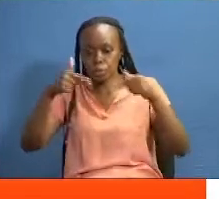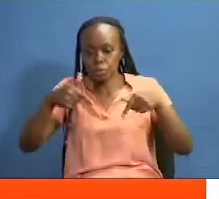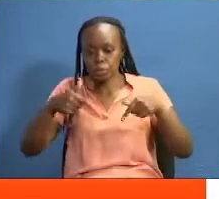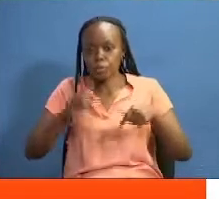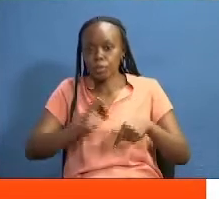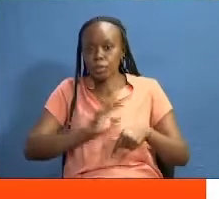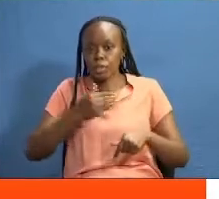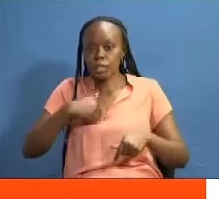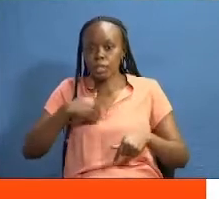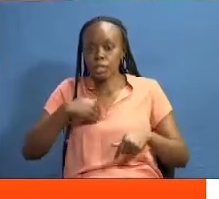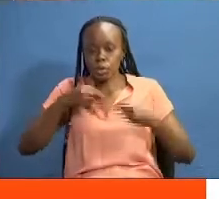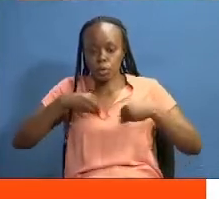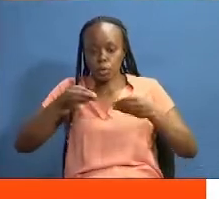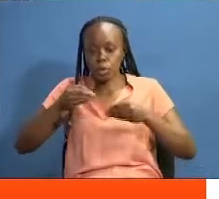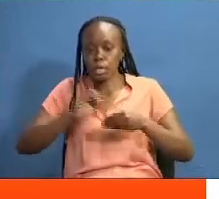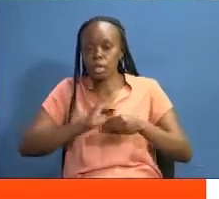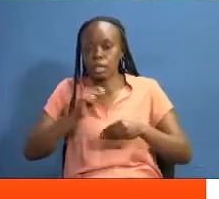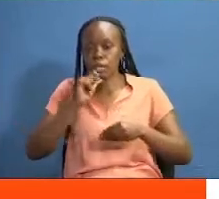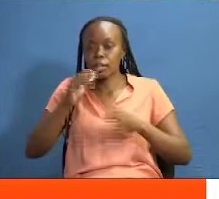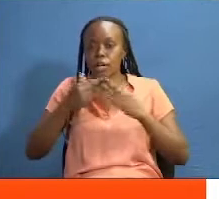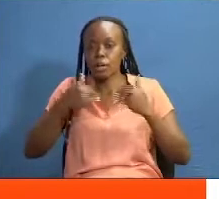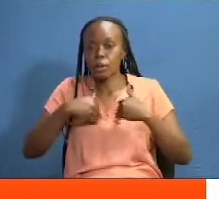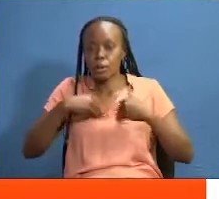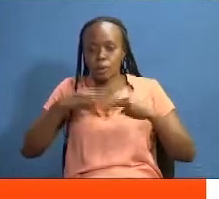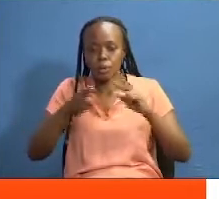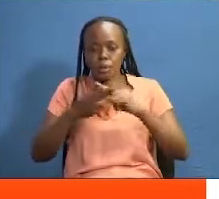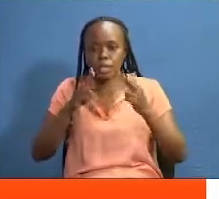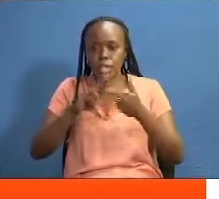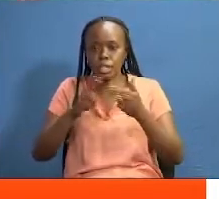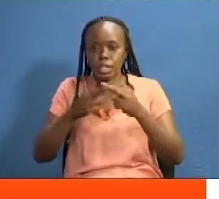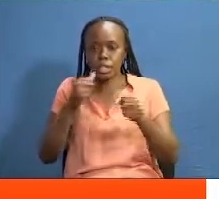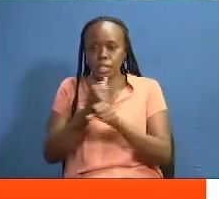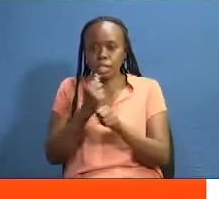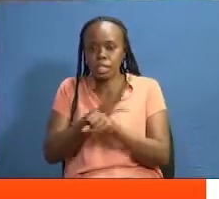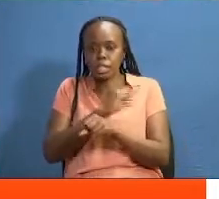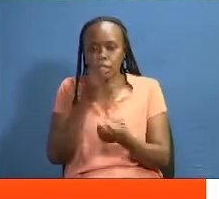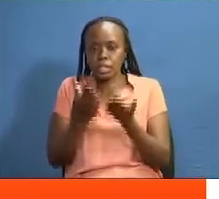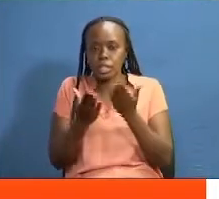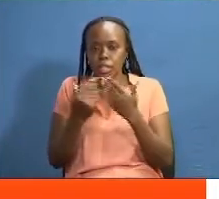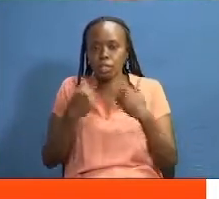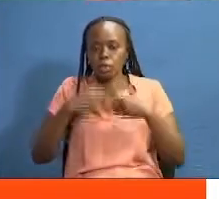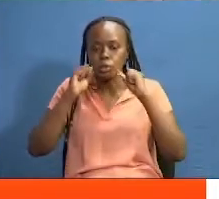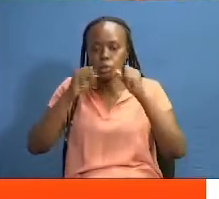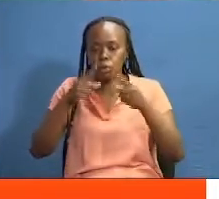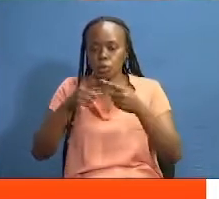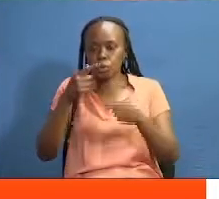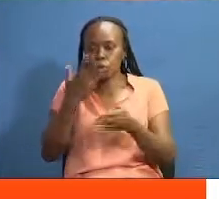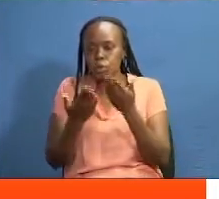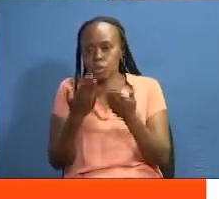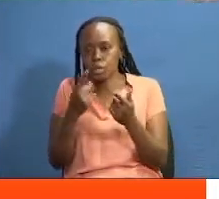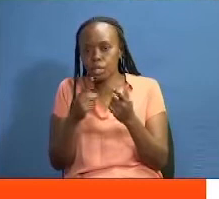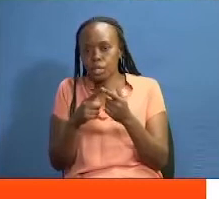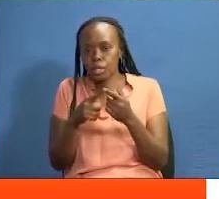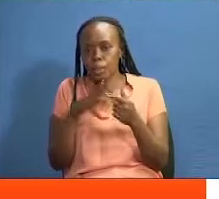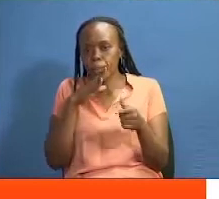I've pursued maybe marketing and I can't get a marketing related job, and maybe I have an opportunity to